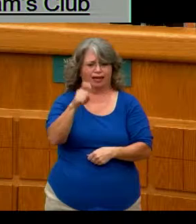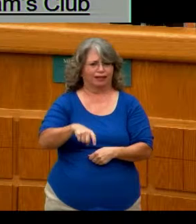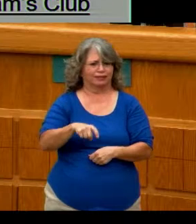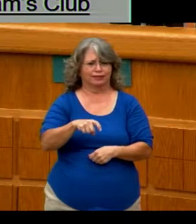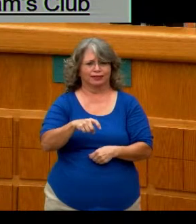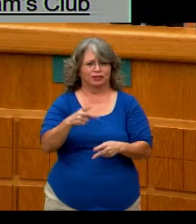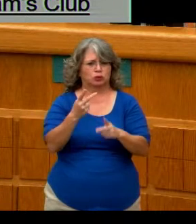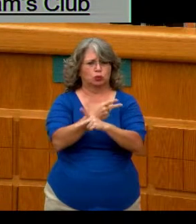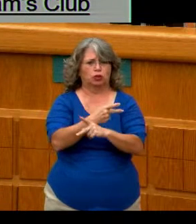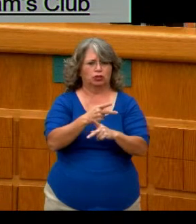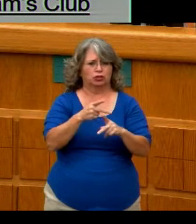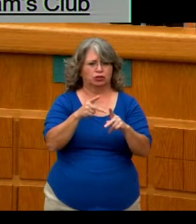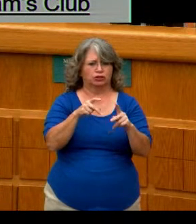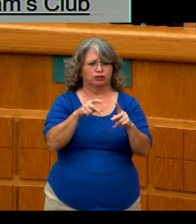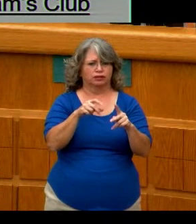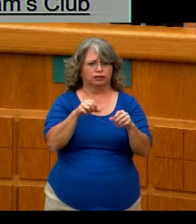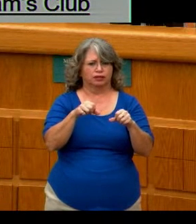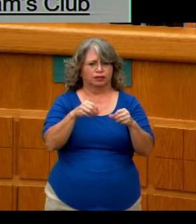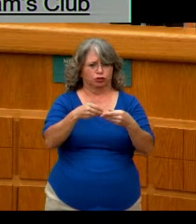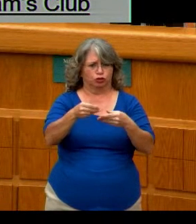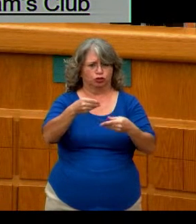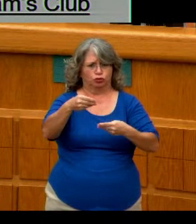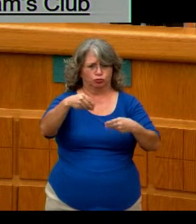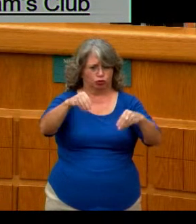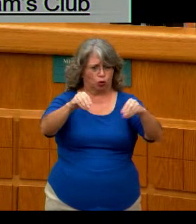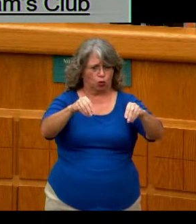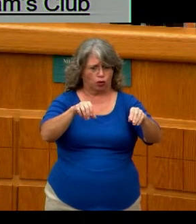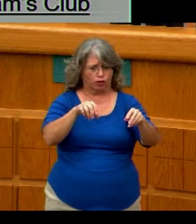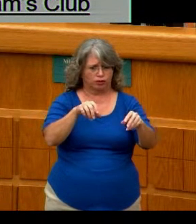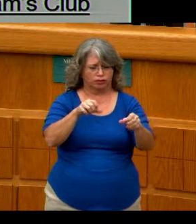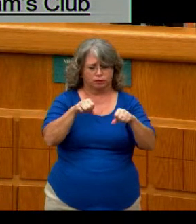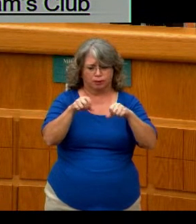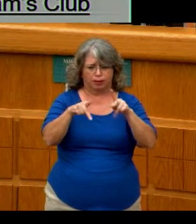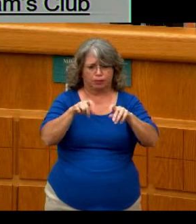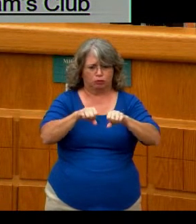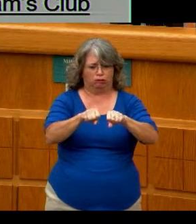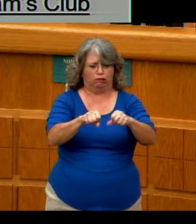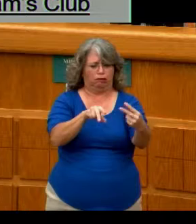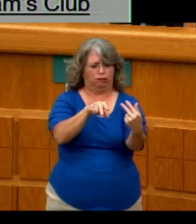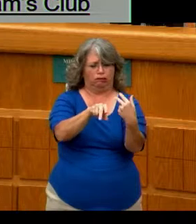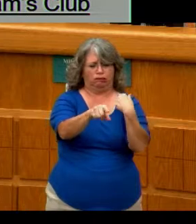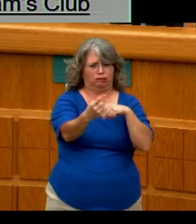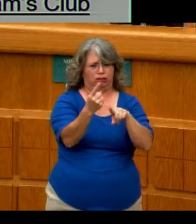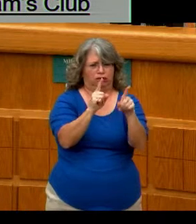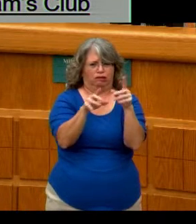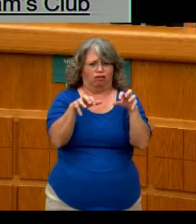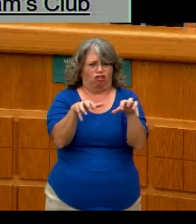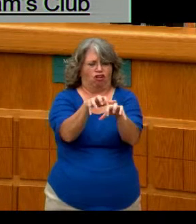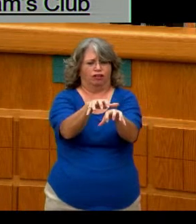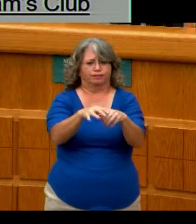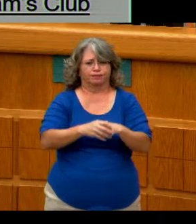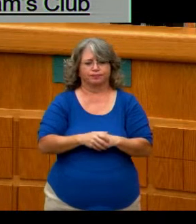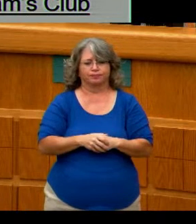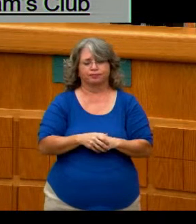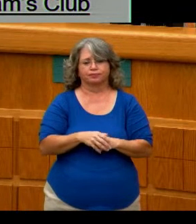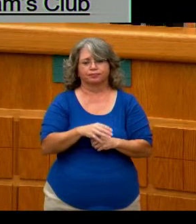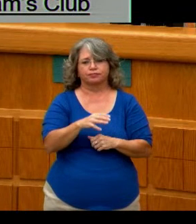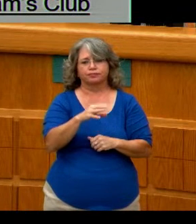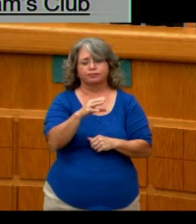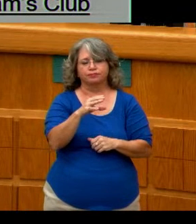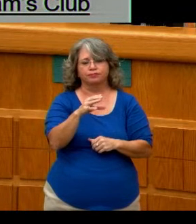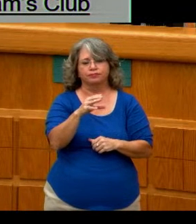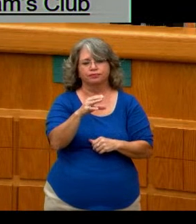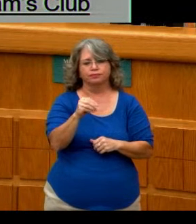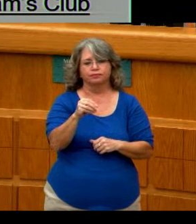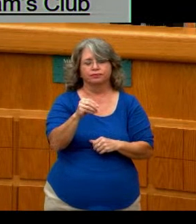and clogged aisles in the grocery store is a Texas phenomenon more than any other place I've been. With curbside, you don't have to deal